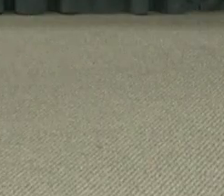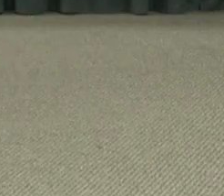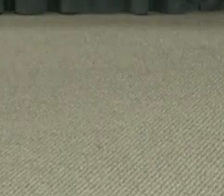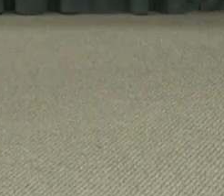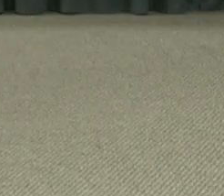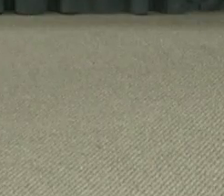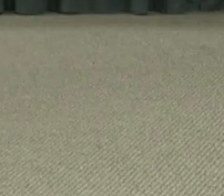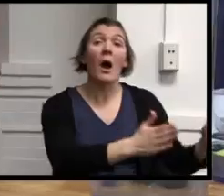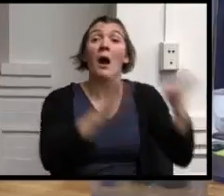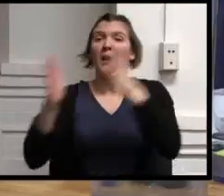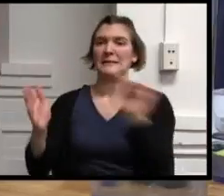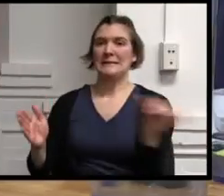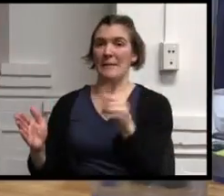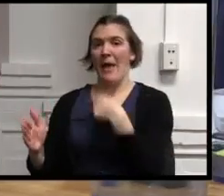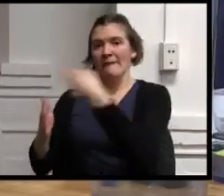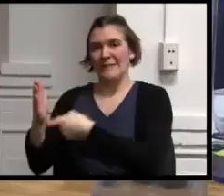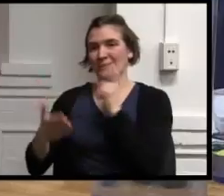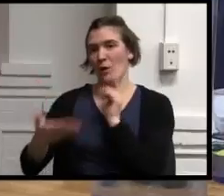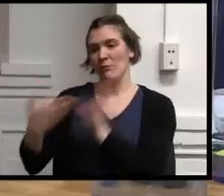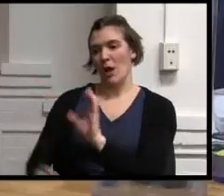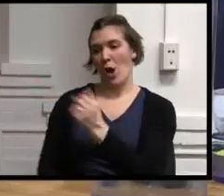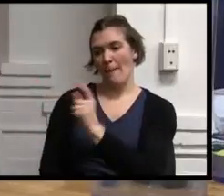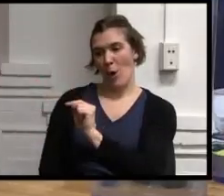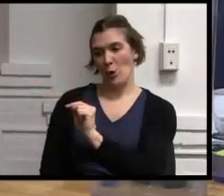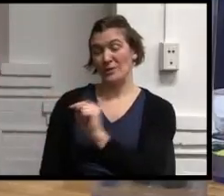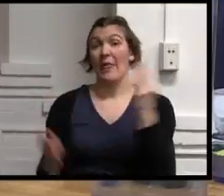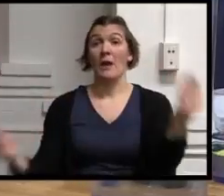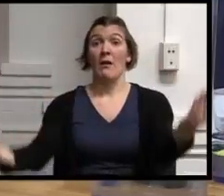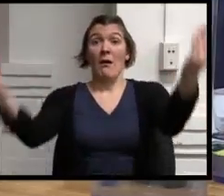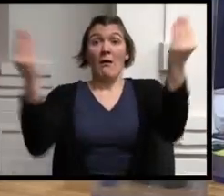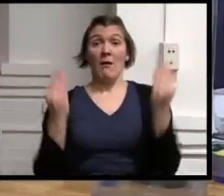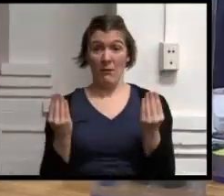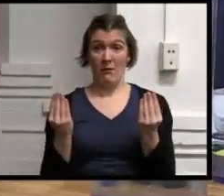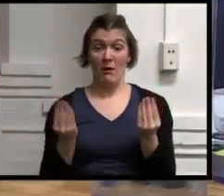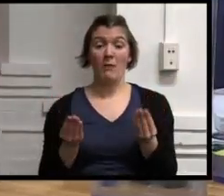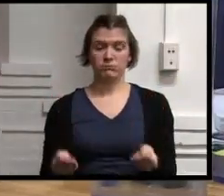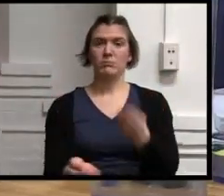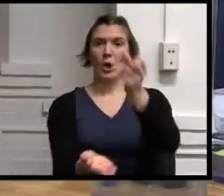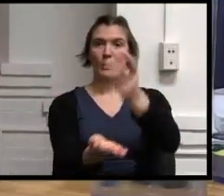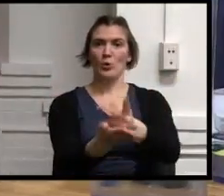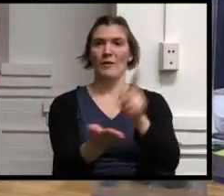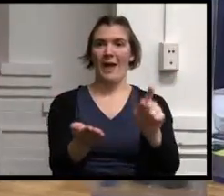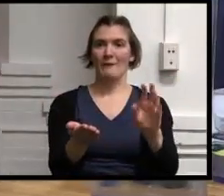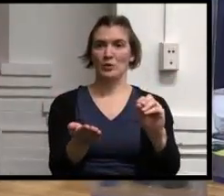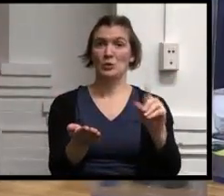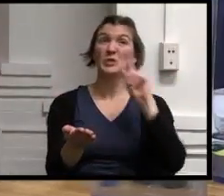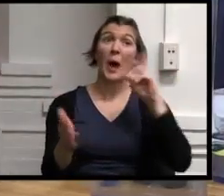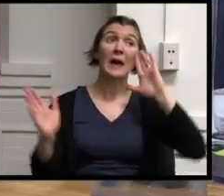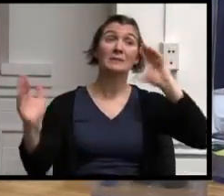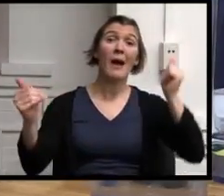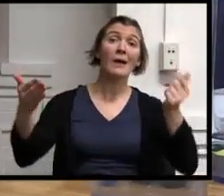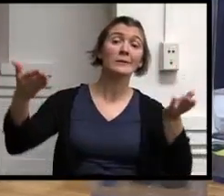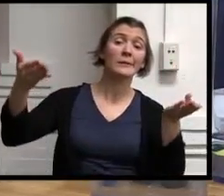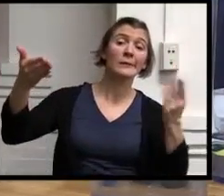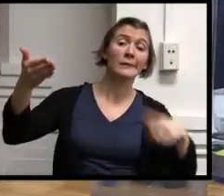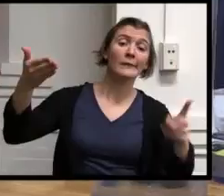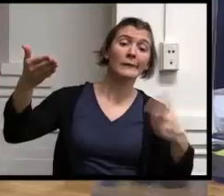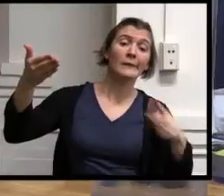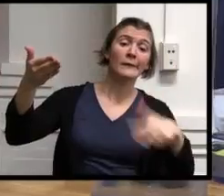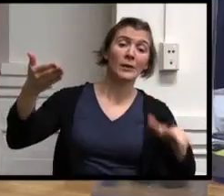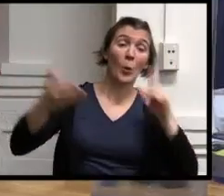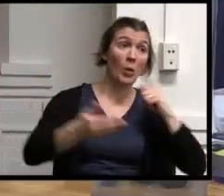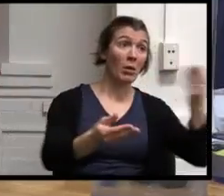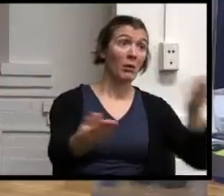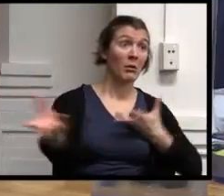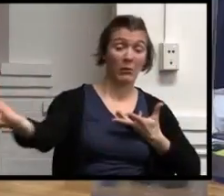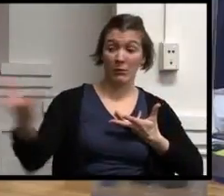getting the final details right in an agreement and bringing that agreement back to you for a formal approval. So in the next several weeks, we expect to wrap up both of those